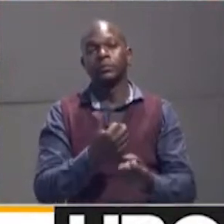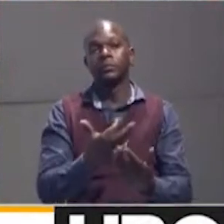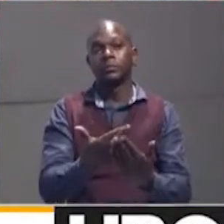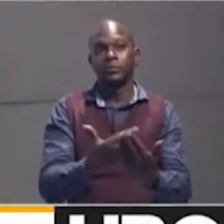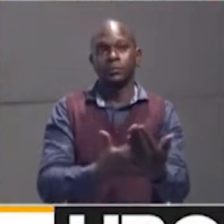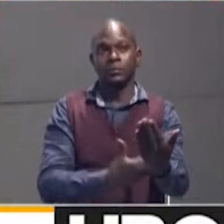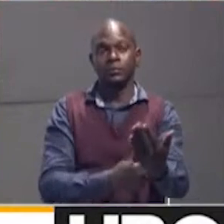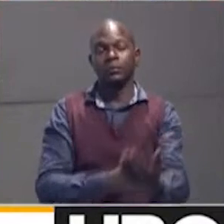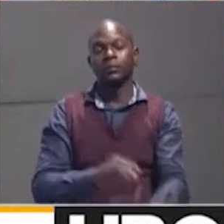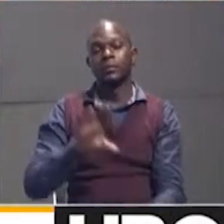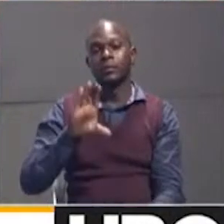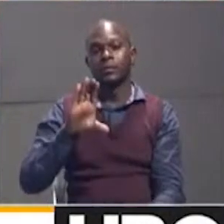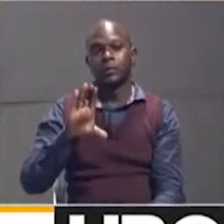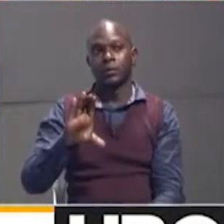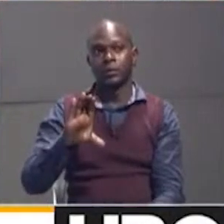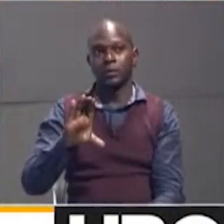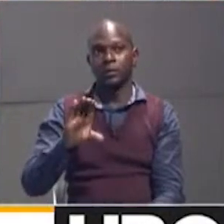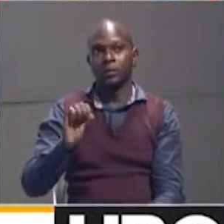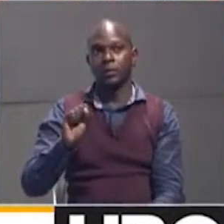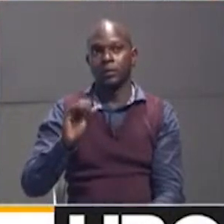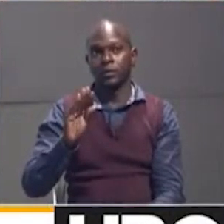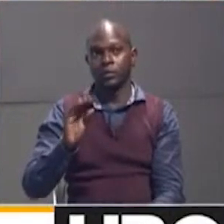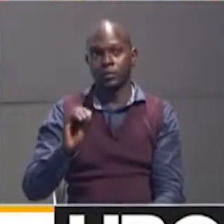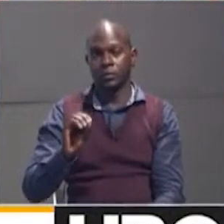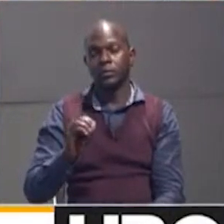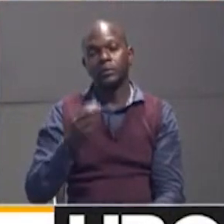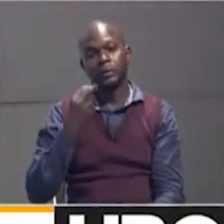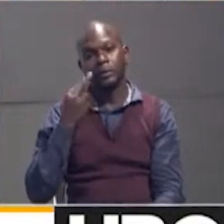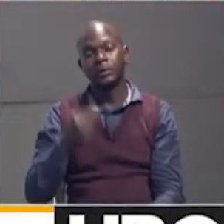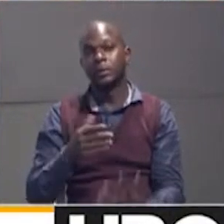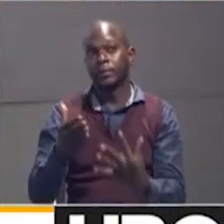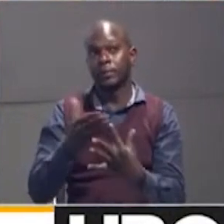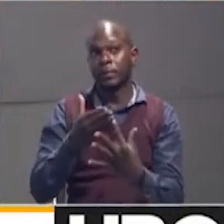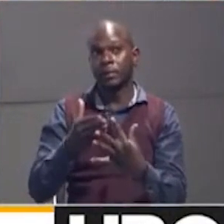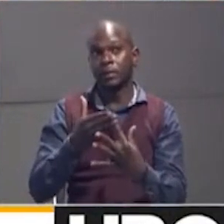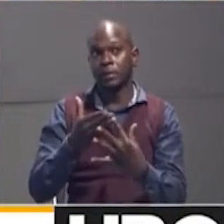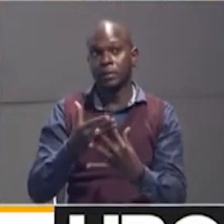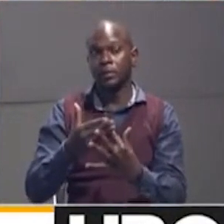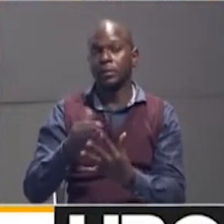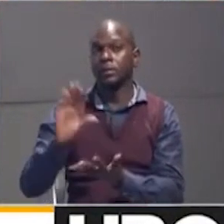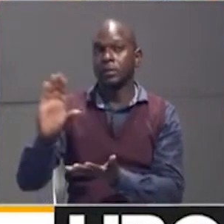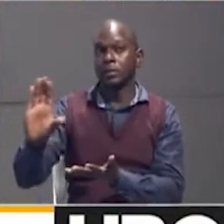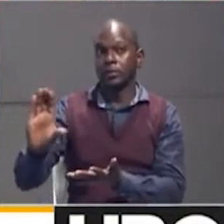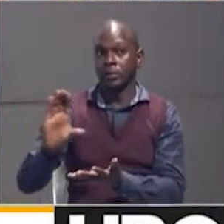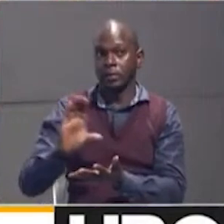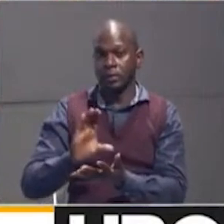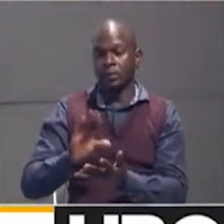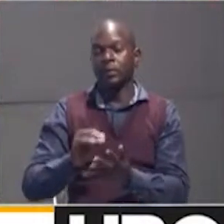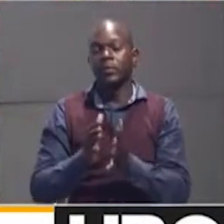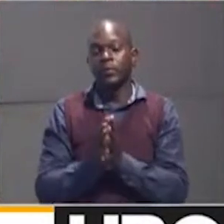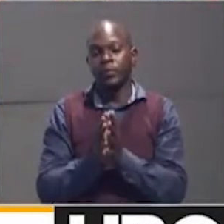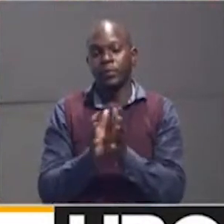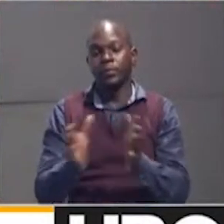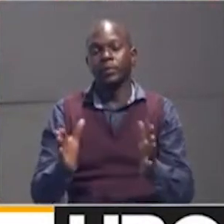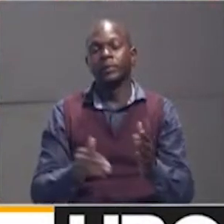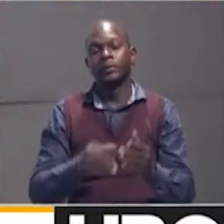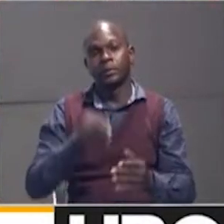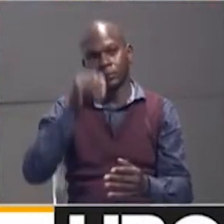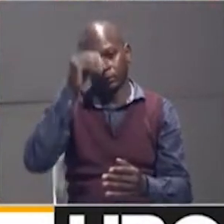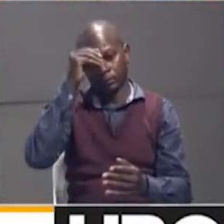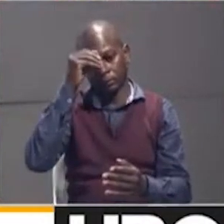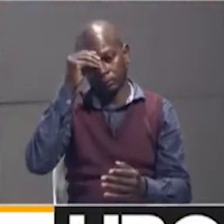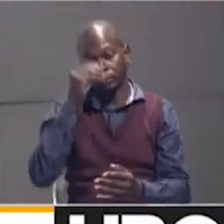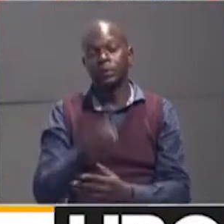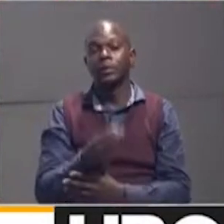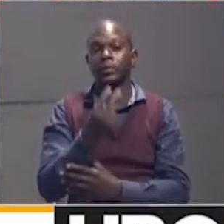civil society highlights some gaps in the financing of public education. The 2024